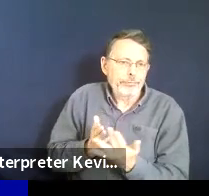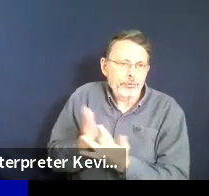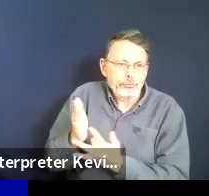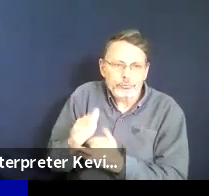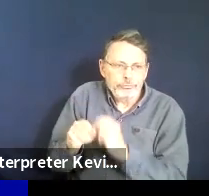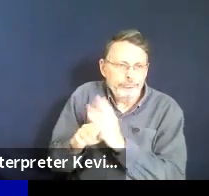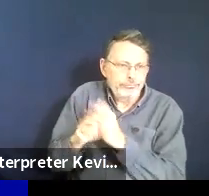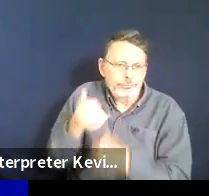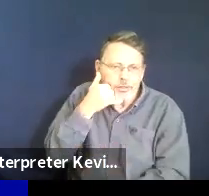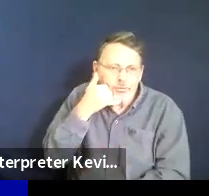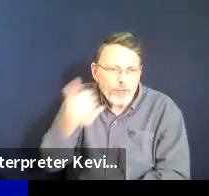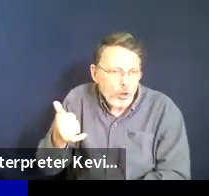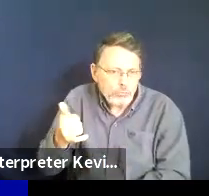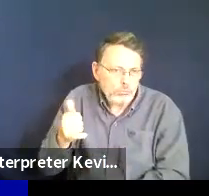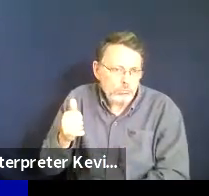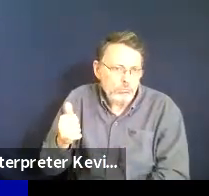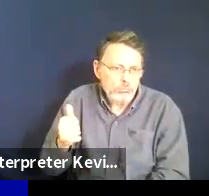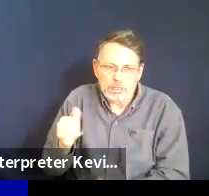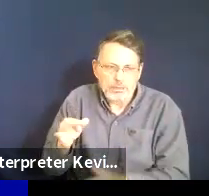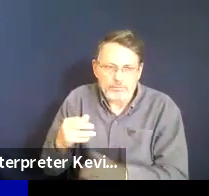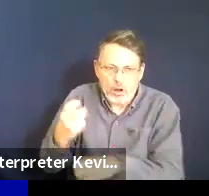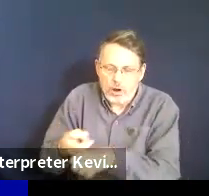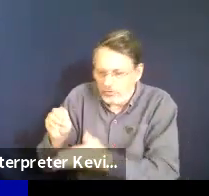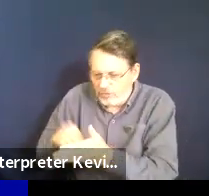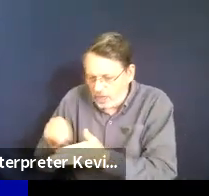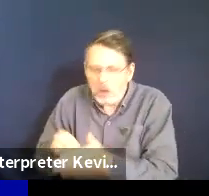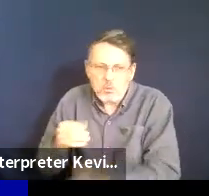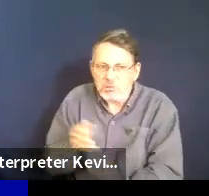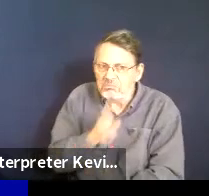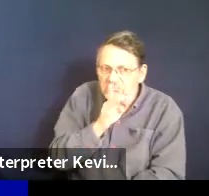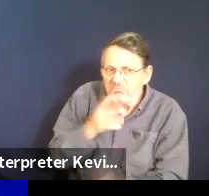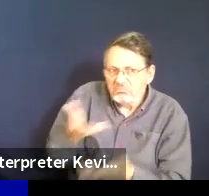writing if your disability makes it too difficult to do that.